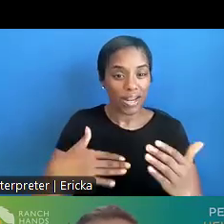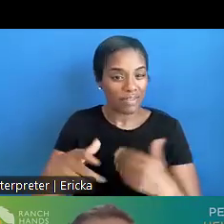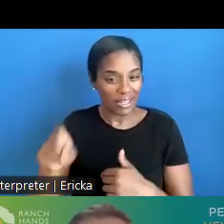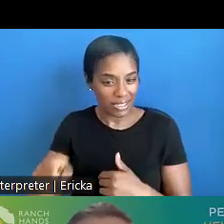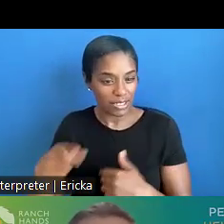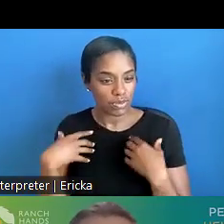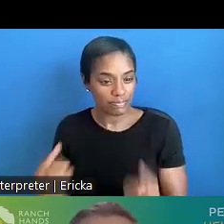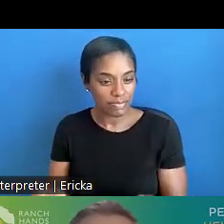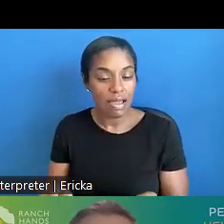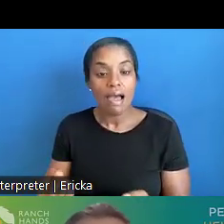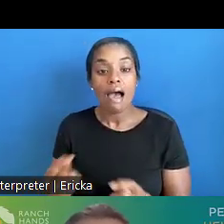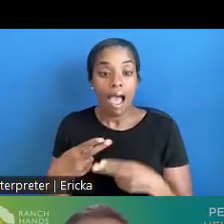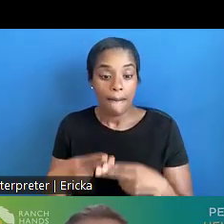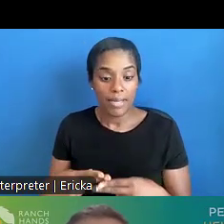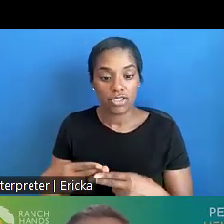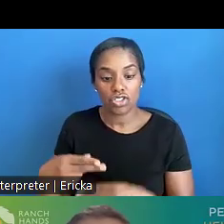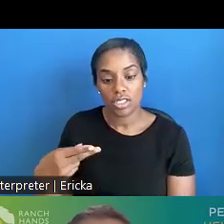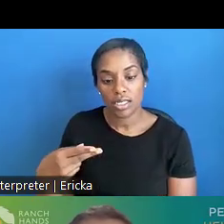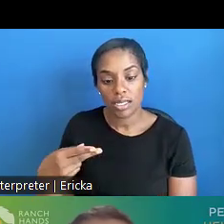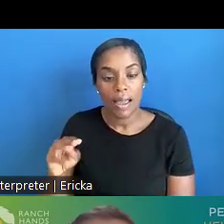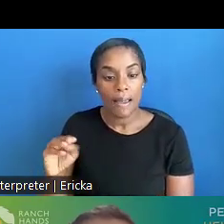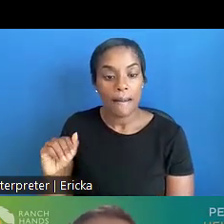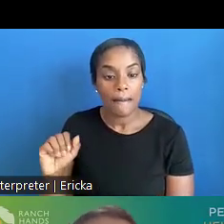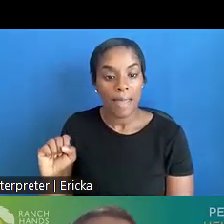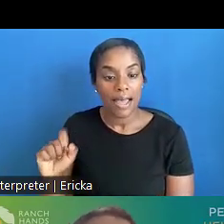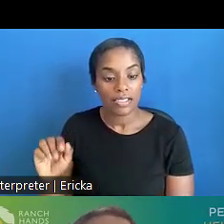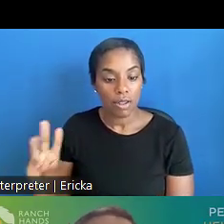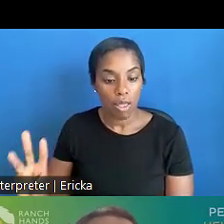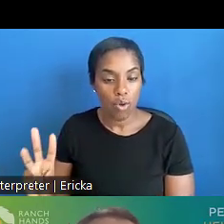Maslow's hierarchy of needs. I would imagine most people are familiar with it.